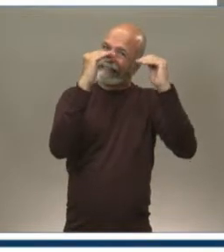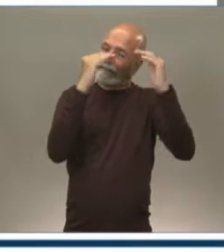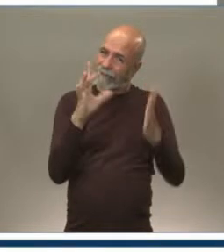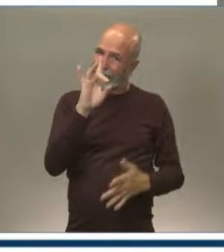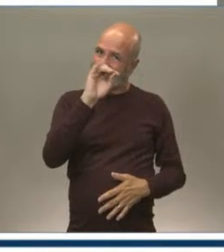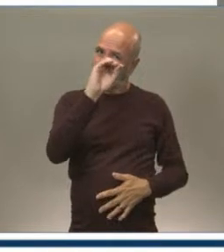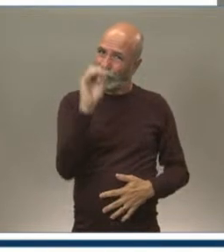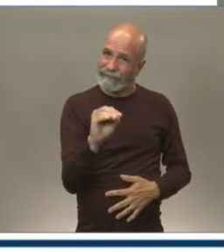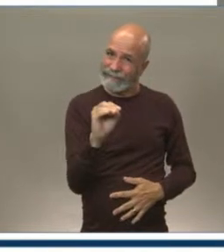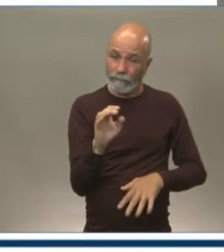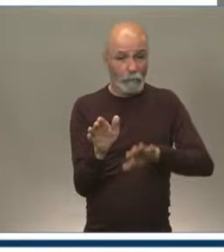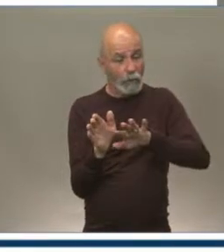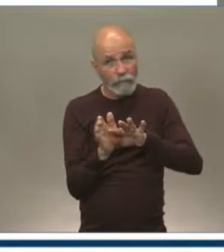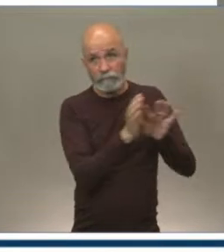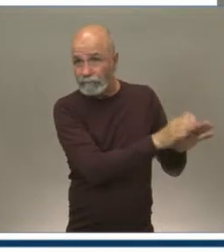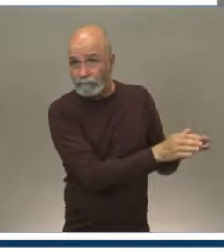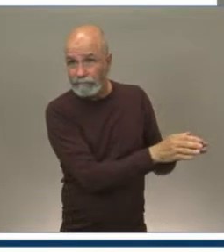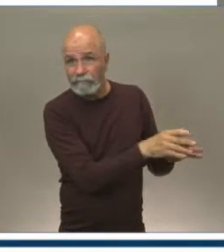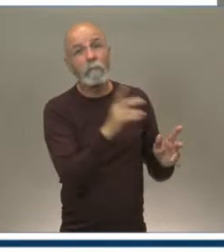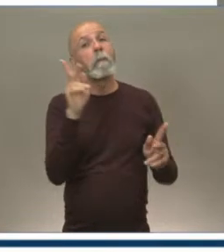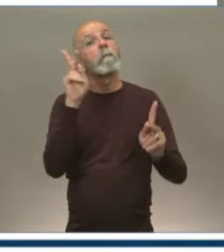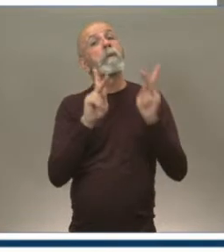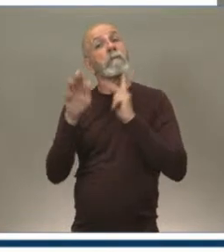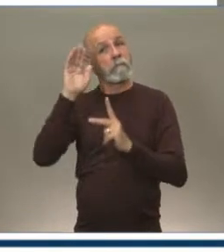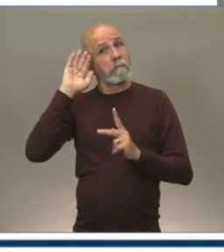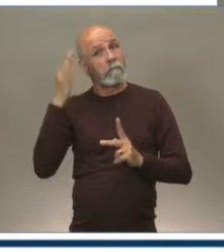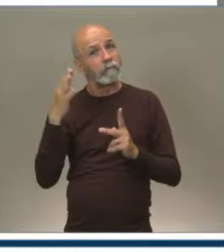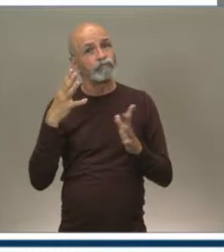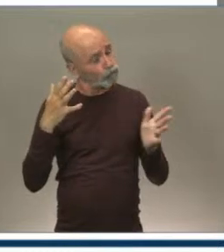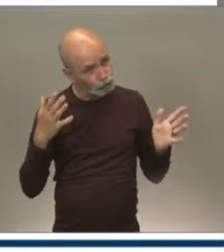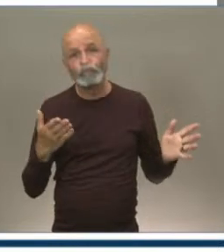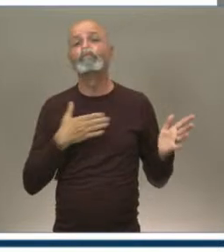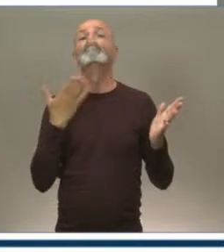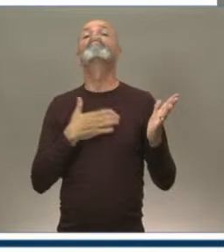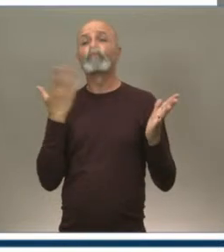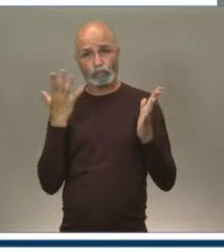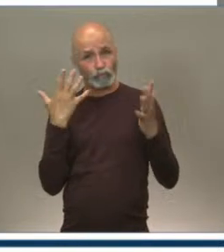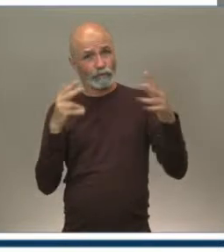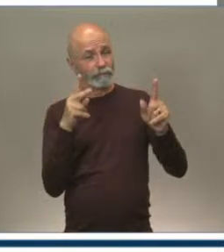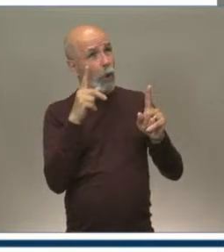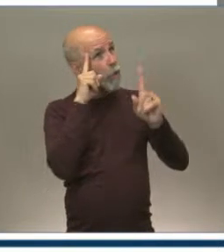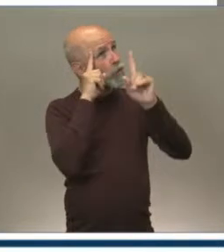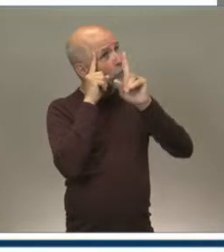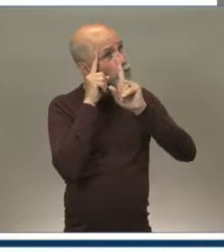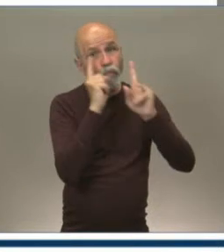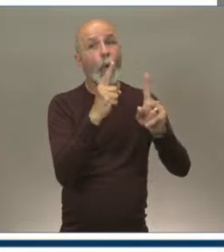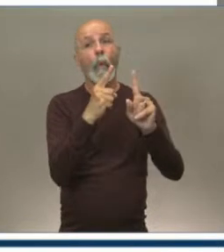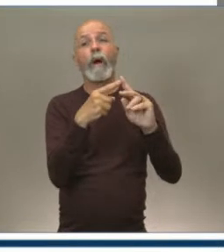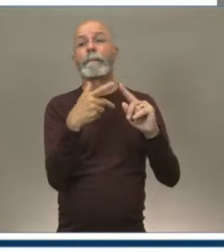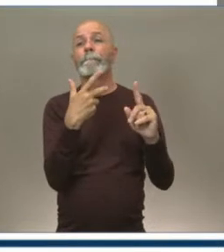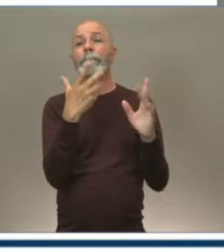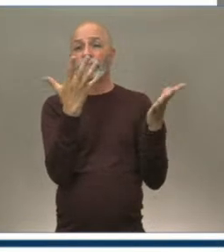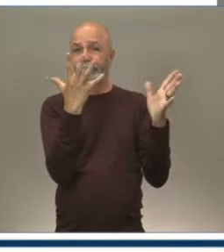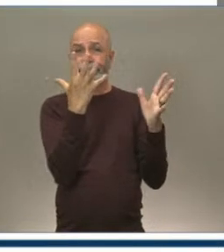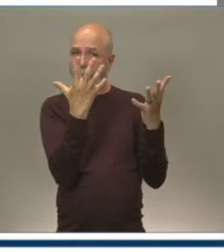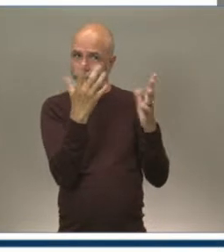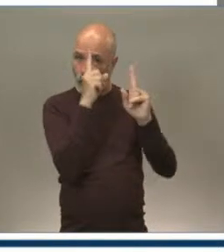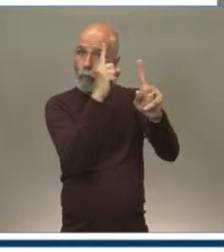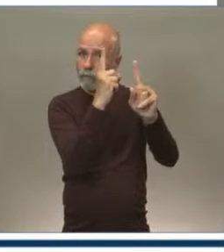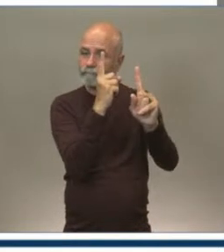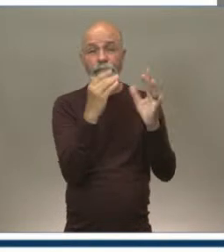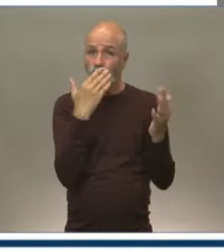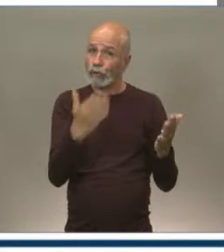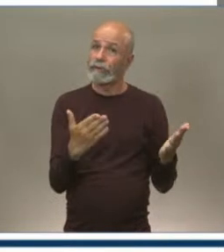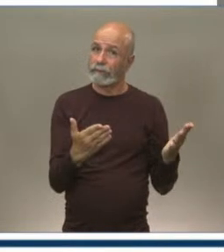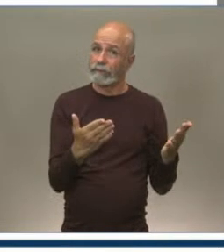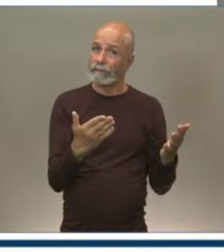had lots of time to get vaccinated are exceeding our target of a minimum of 85%. My challenge is, as we open